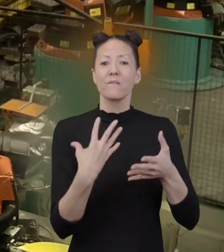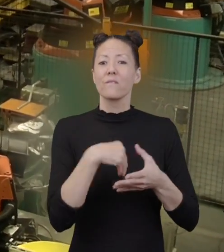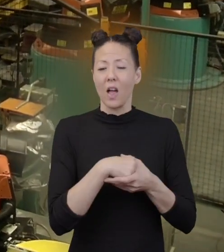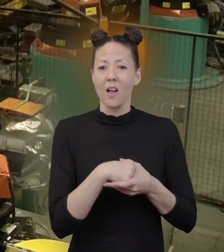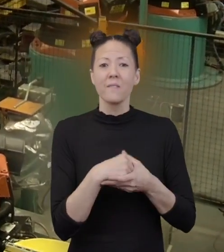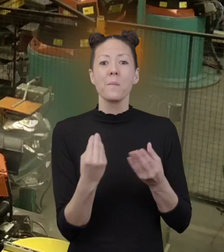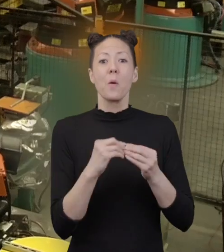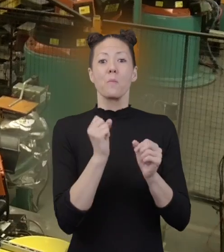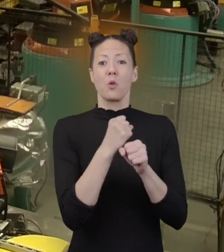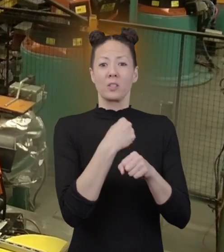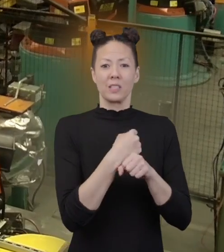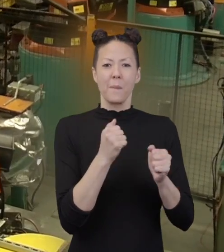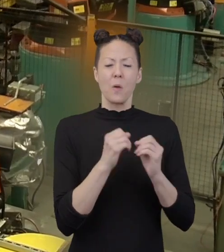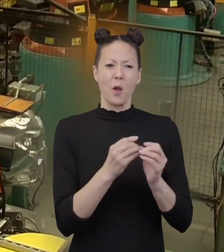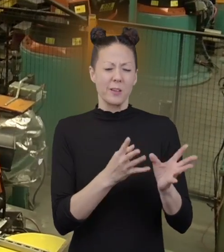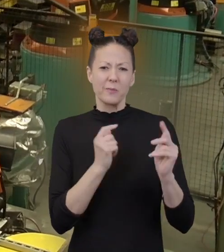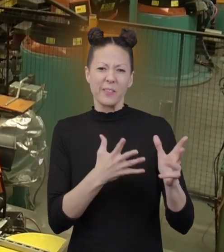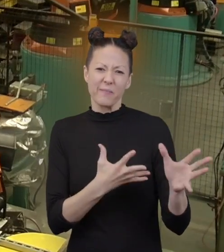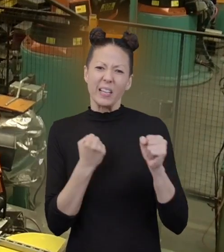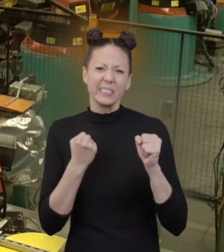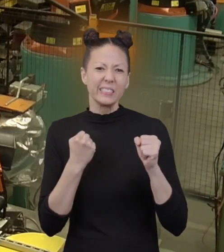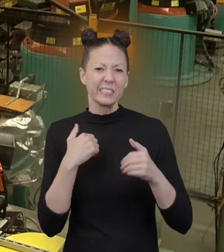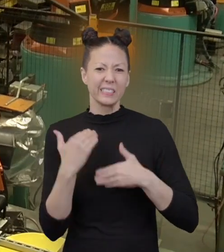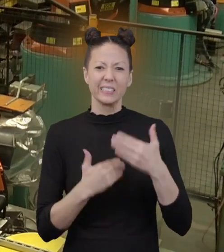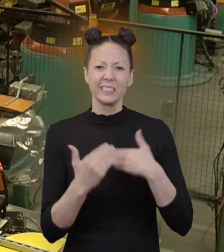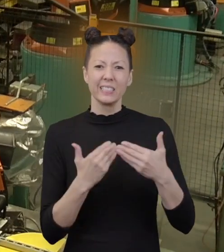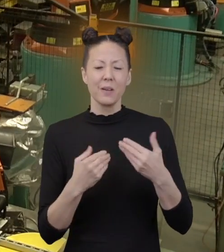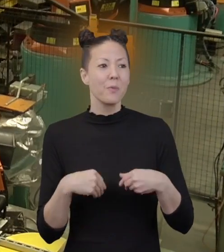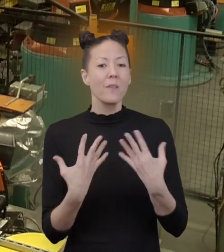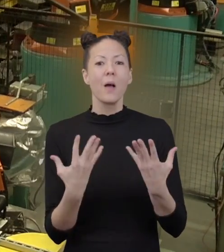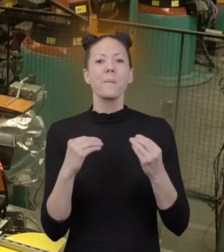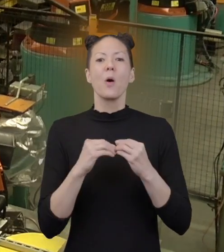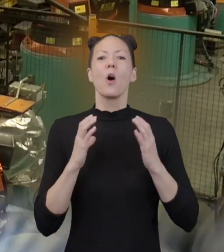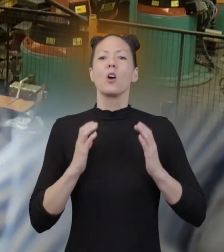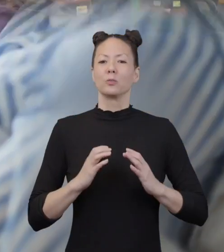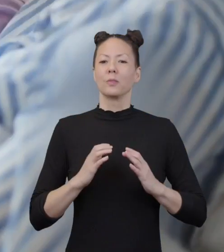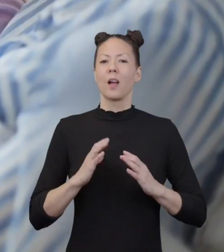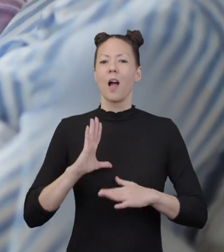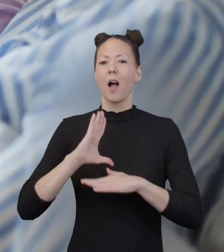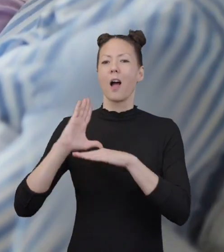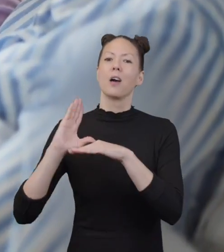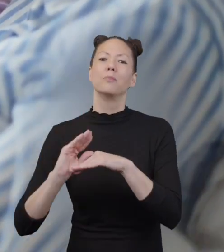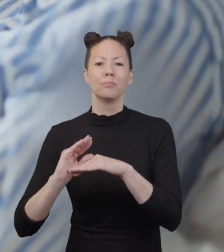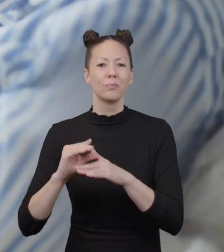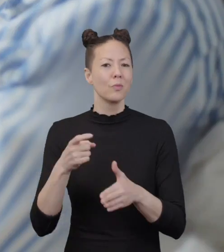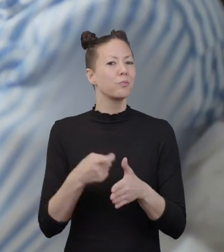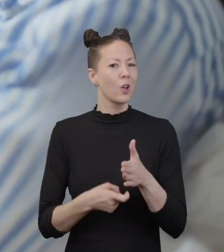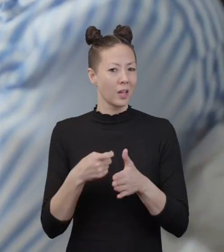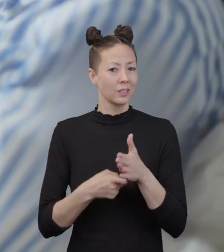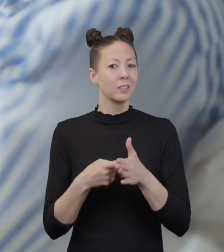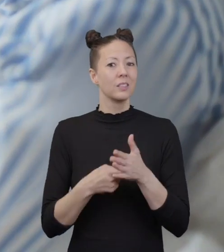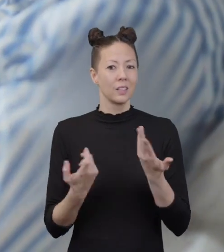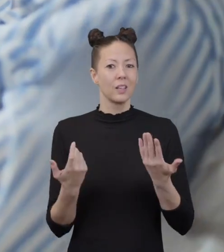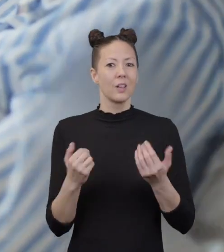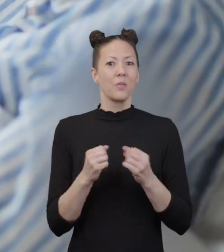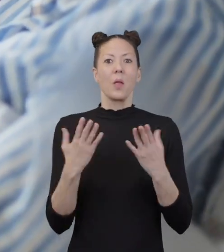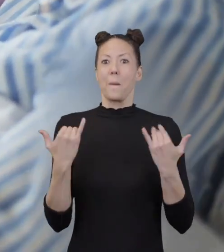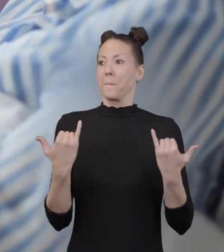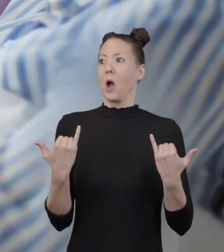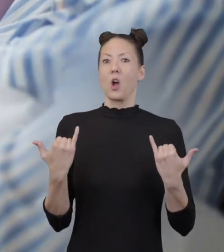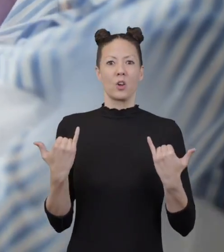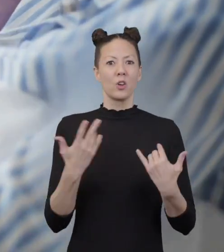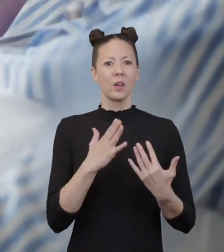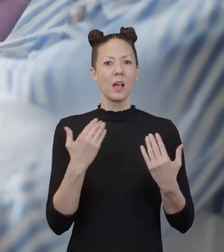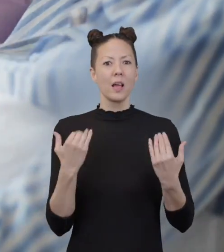more products can be made more quickly and provided to customers at lower prices. Without the modern-day assembly